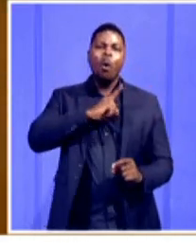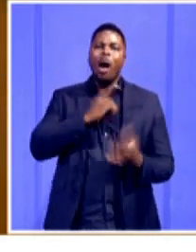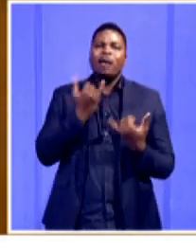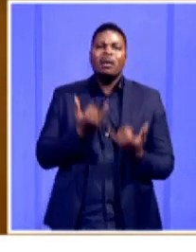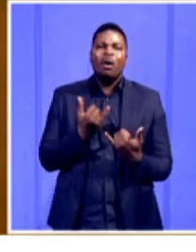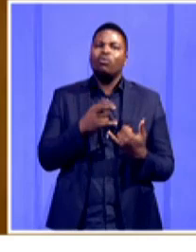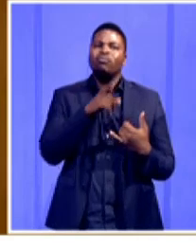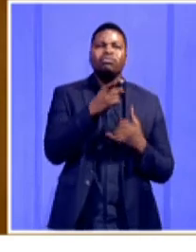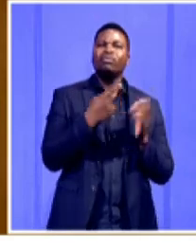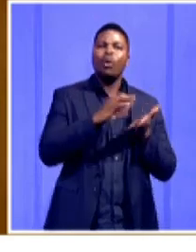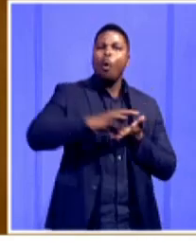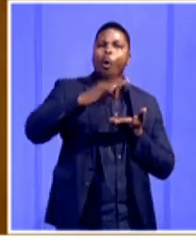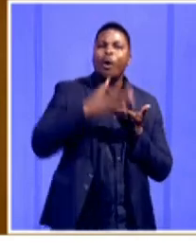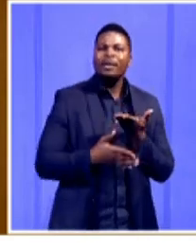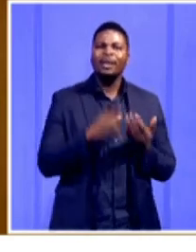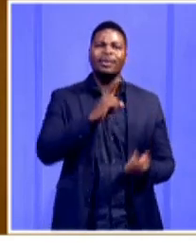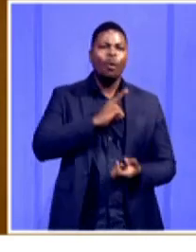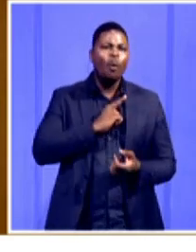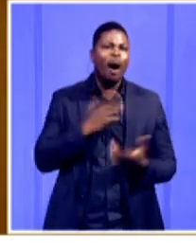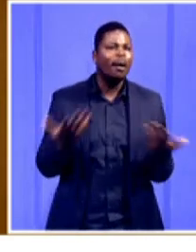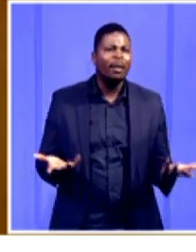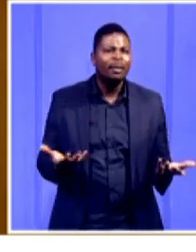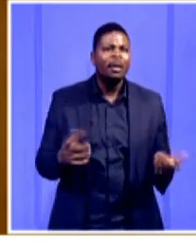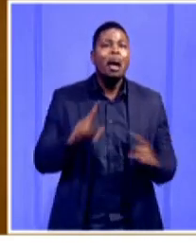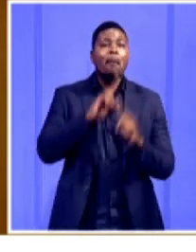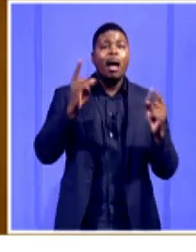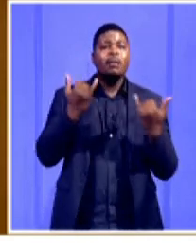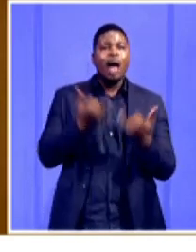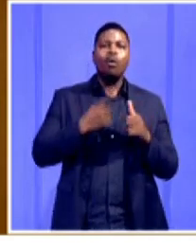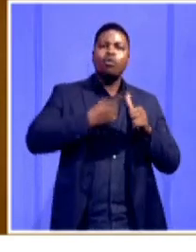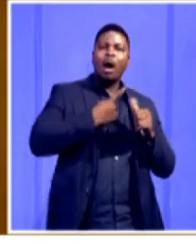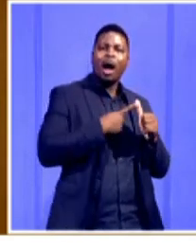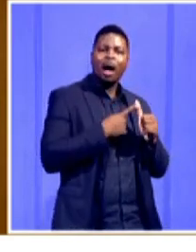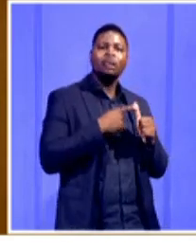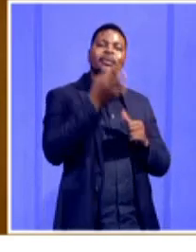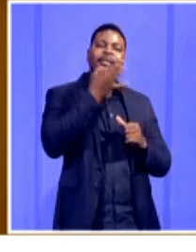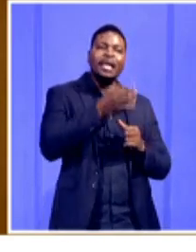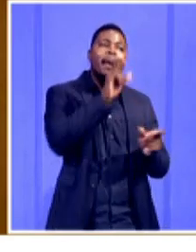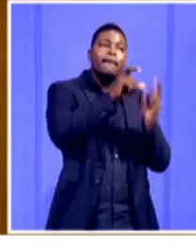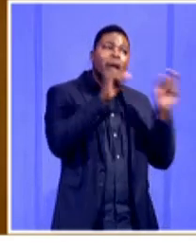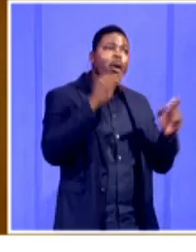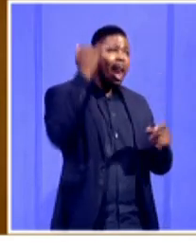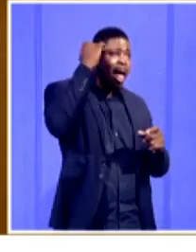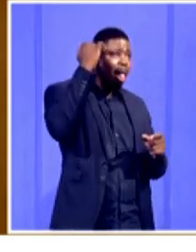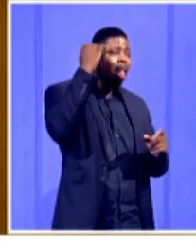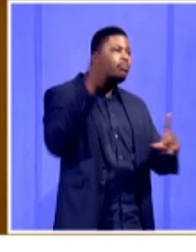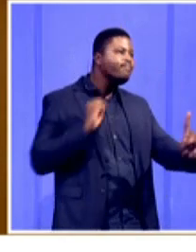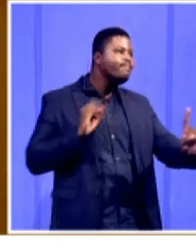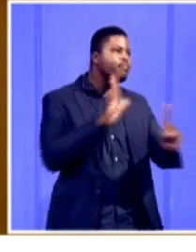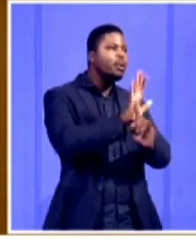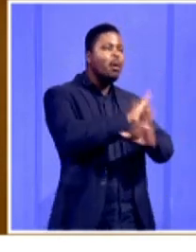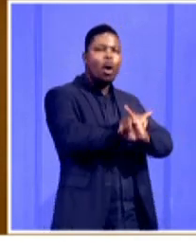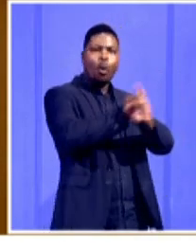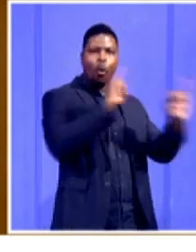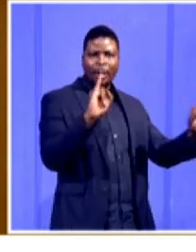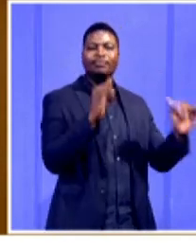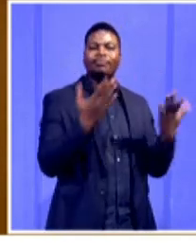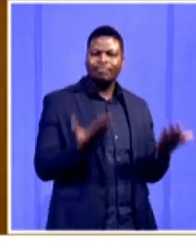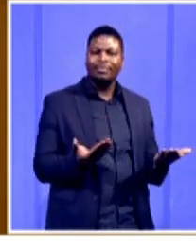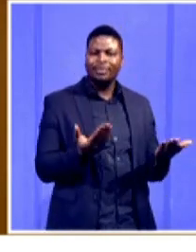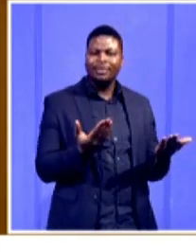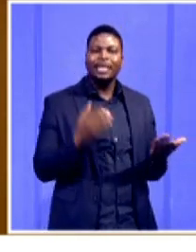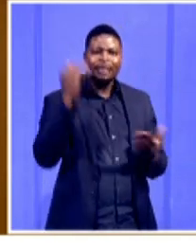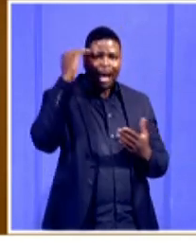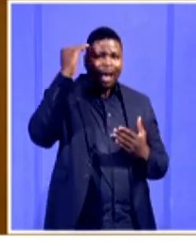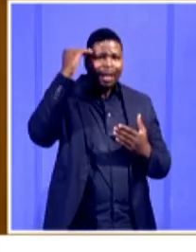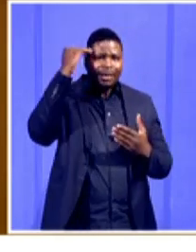points. The statistics is telling us mental health is going high. We need more nurses to deal with that. The statistics is telling